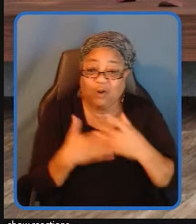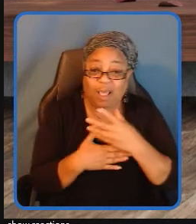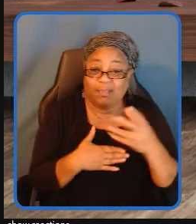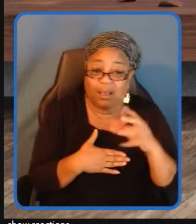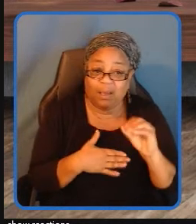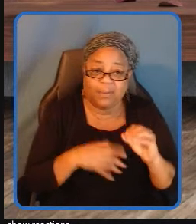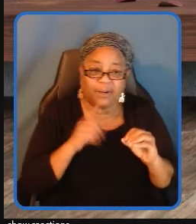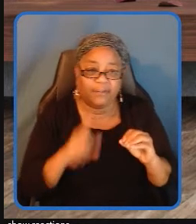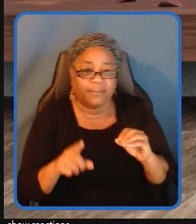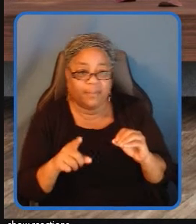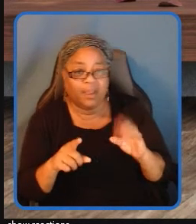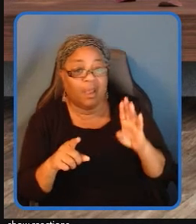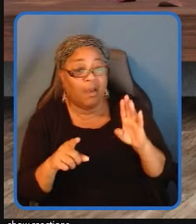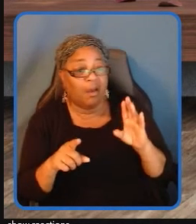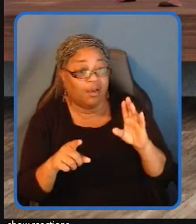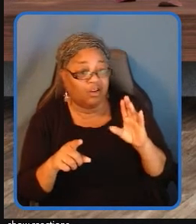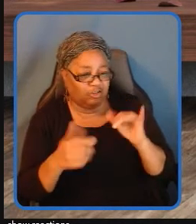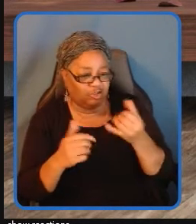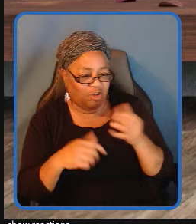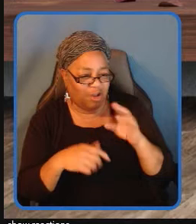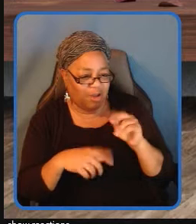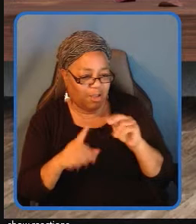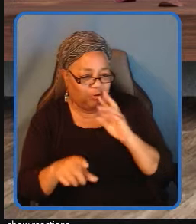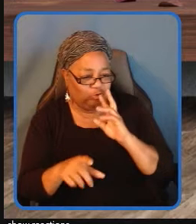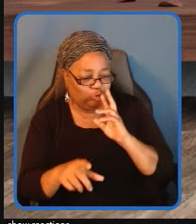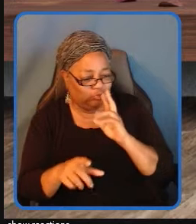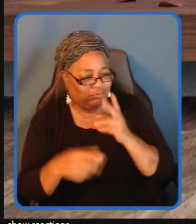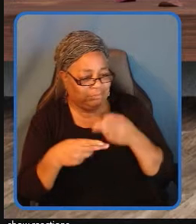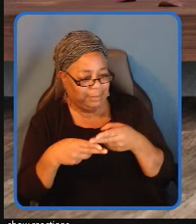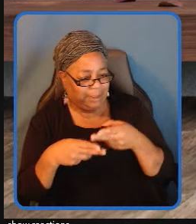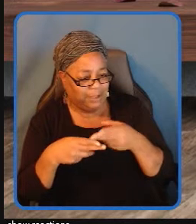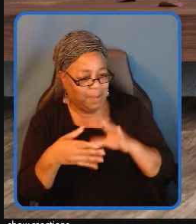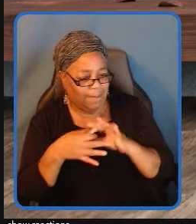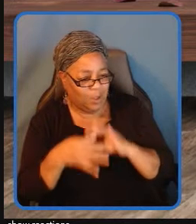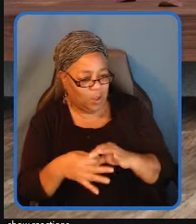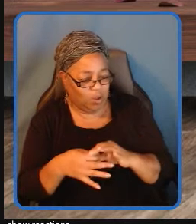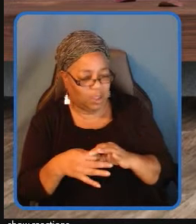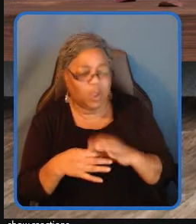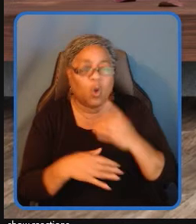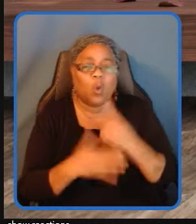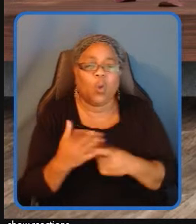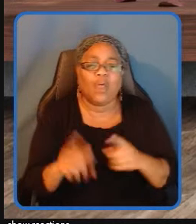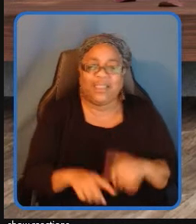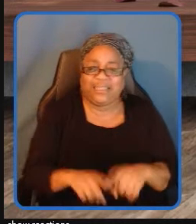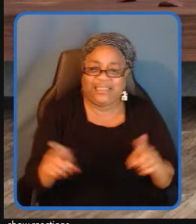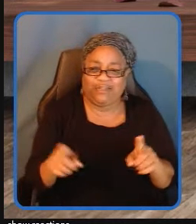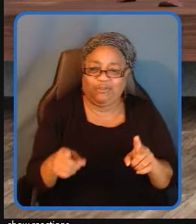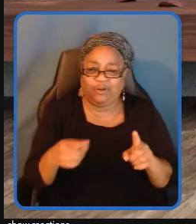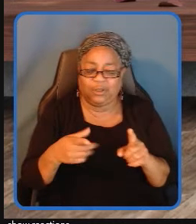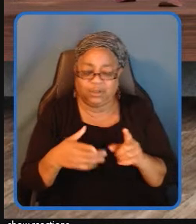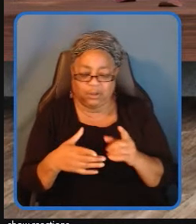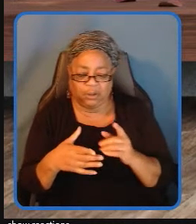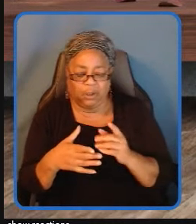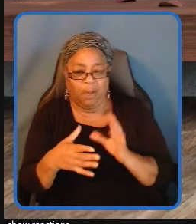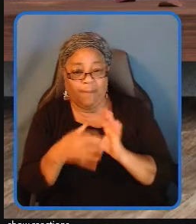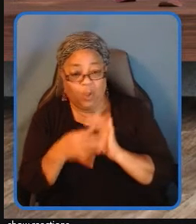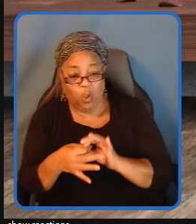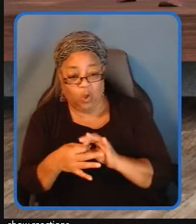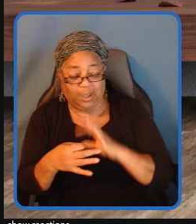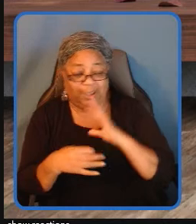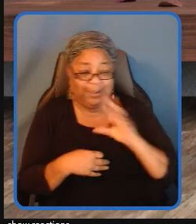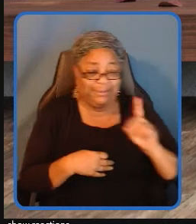belonging. How do you define, or what's the difference between belonging and DEI, or is there a